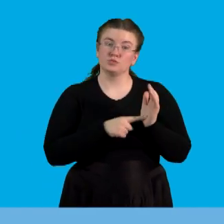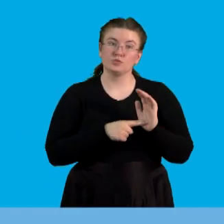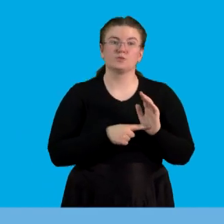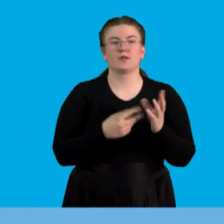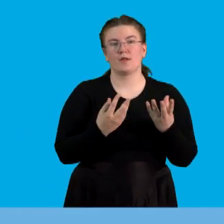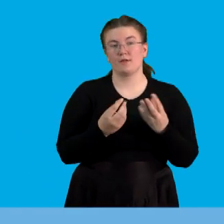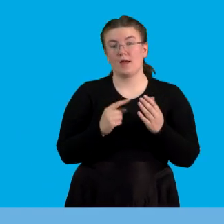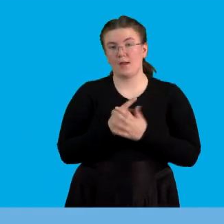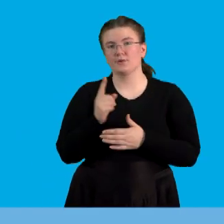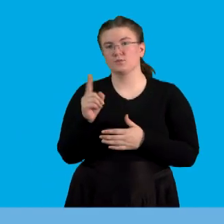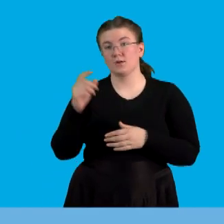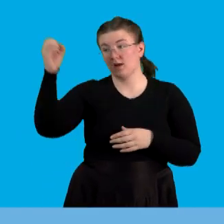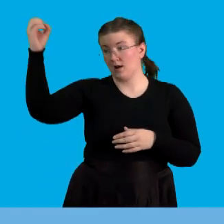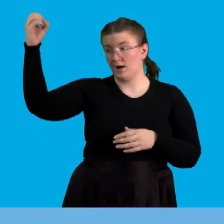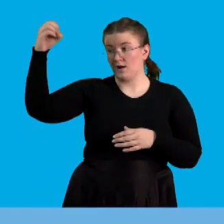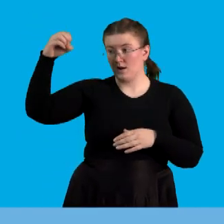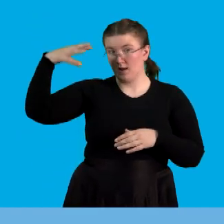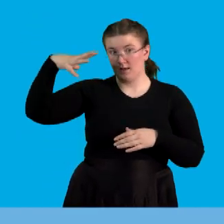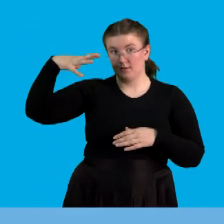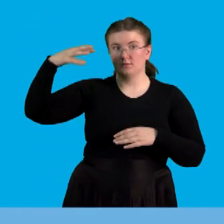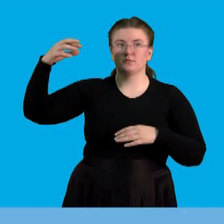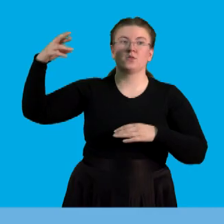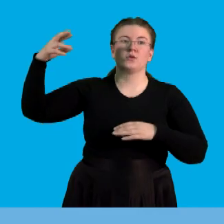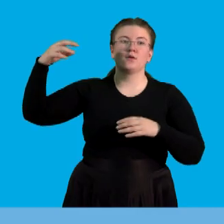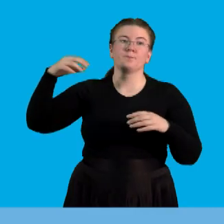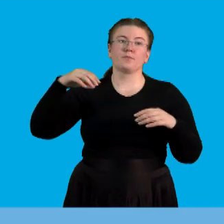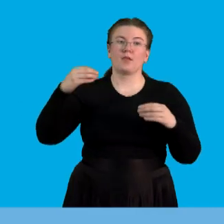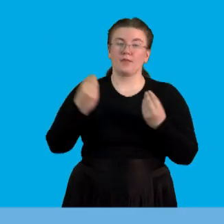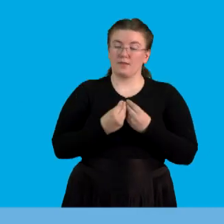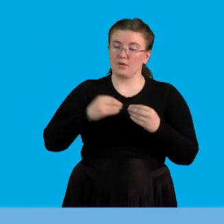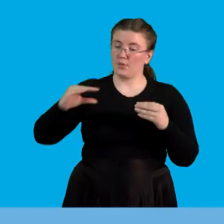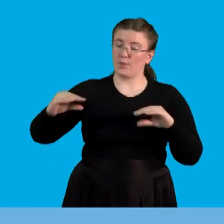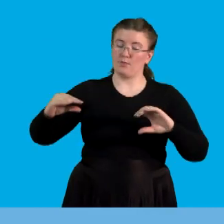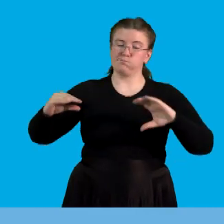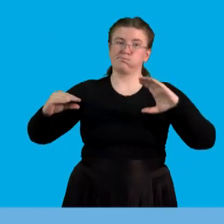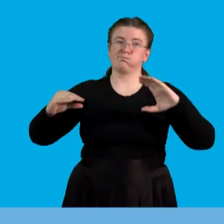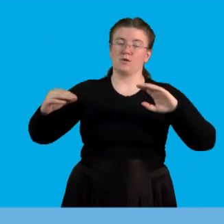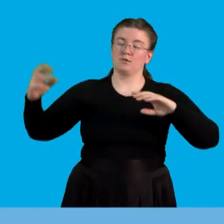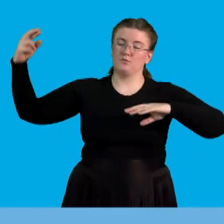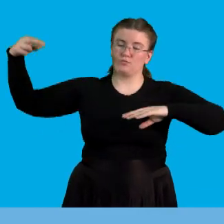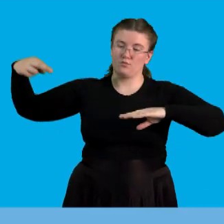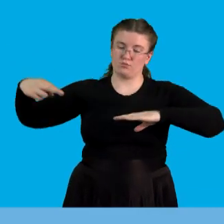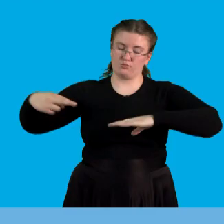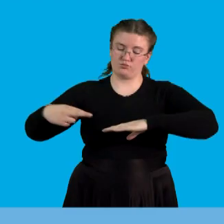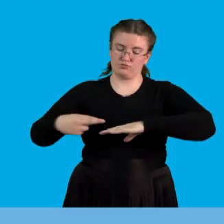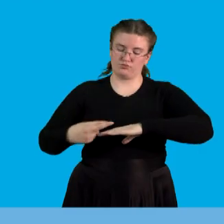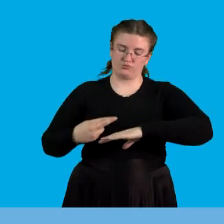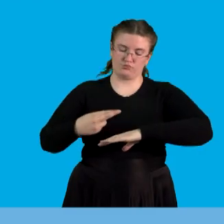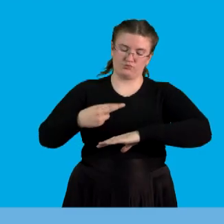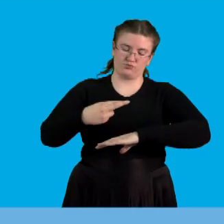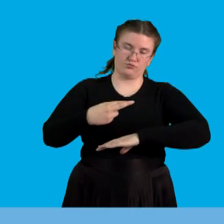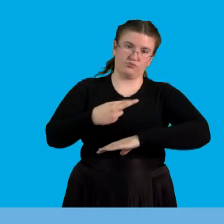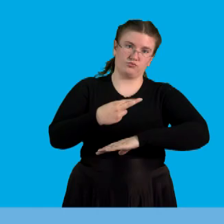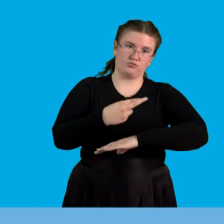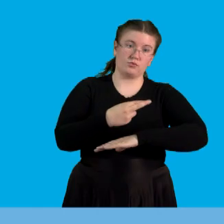dense to a more dense. We know that it bends towards the normal. If the light moves from a more dense to a less dense,